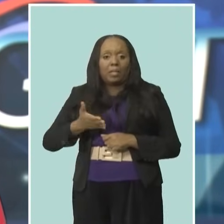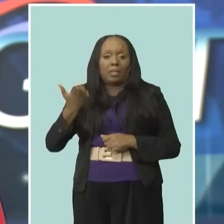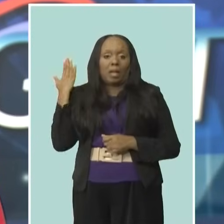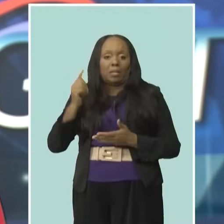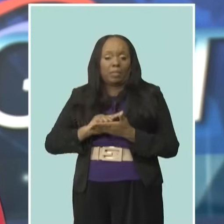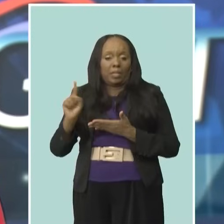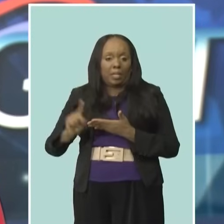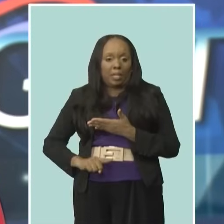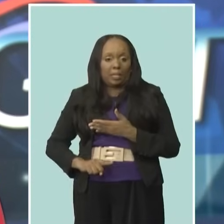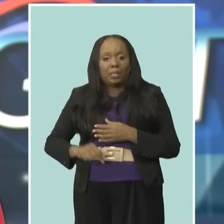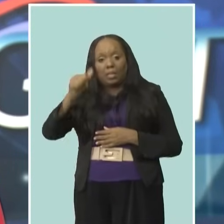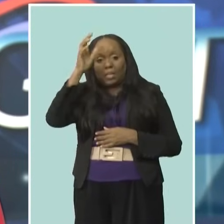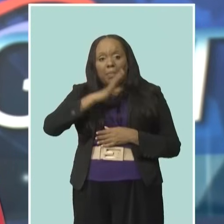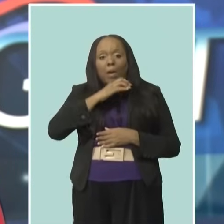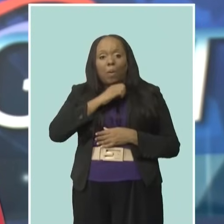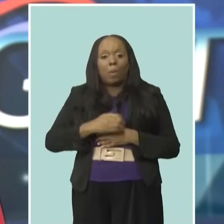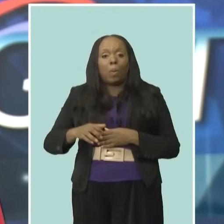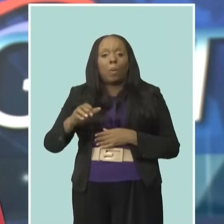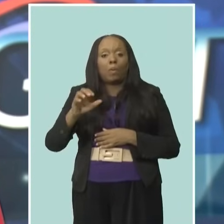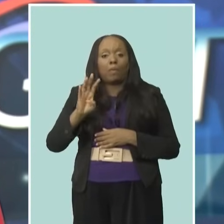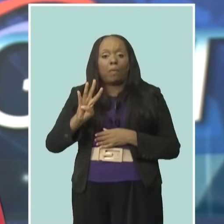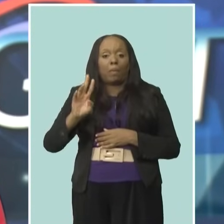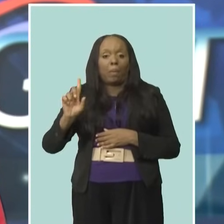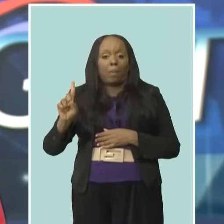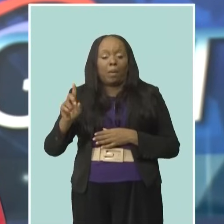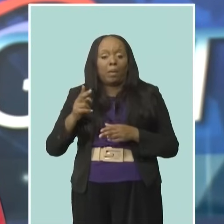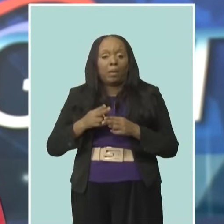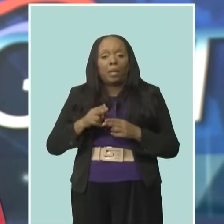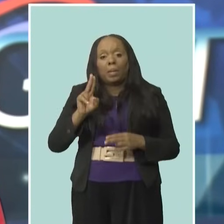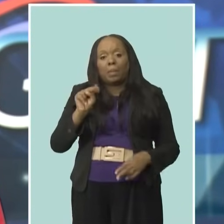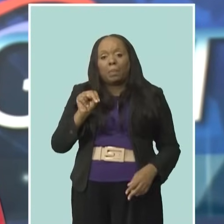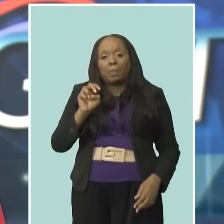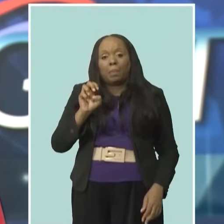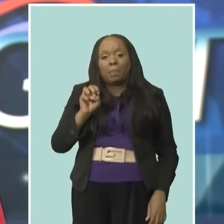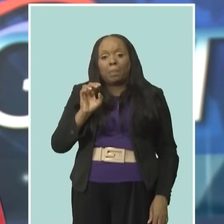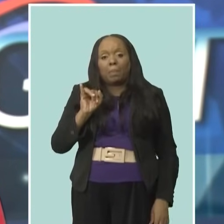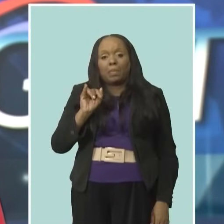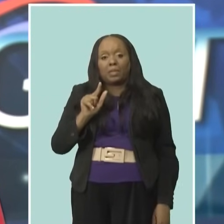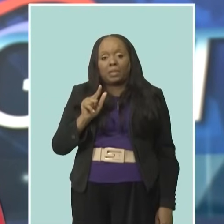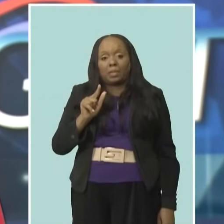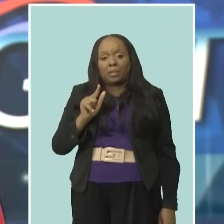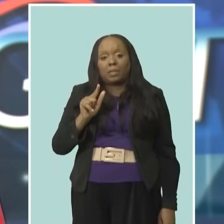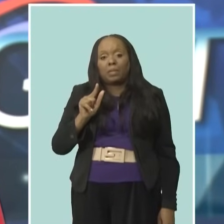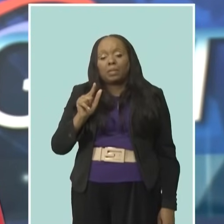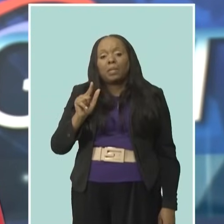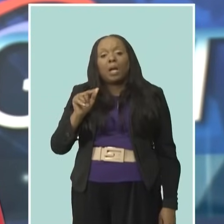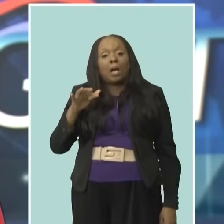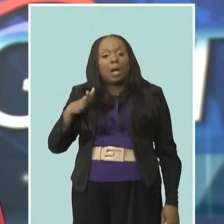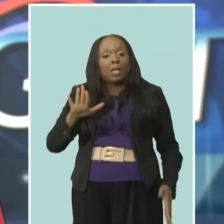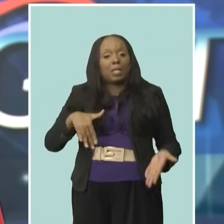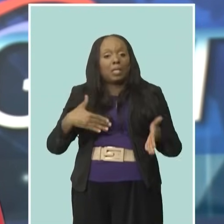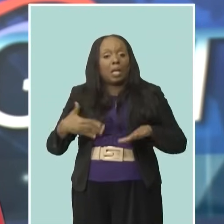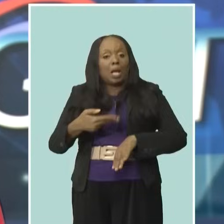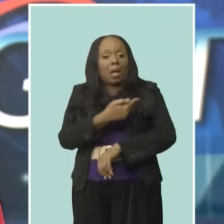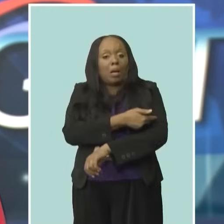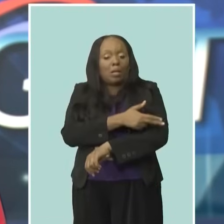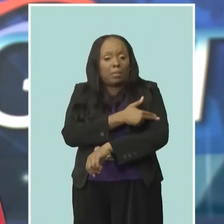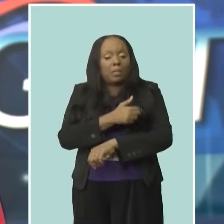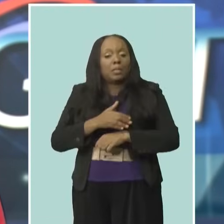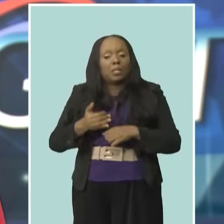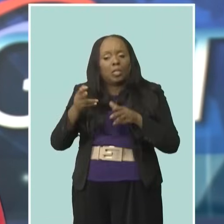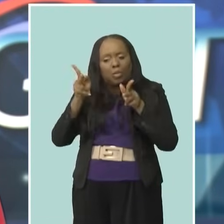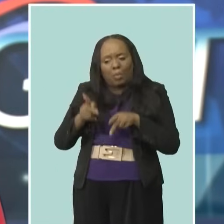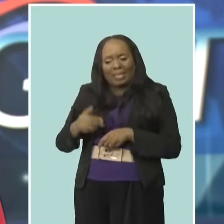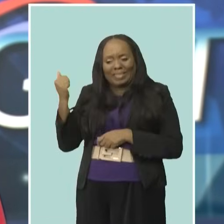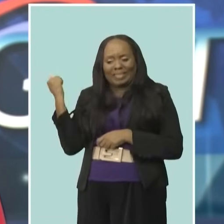years, of Rihanna Drive, Westbury Road, St. Michael, died at the Queen Elizabeth Hospital after a stabbing incident on Sunday night.